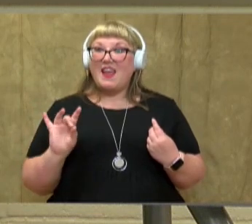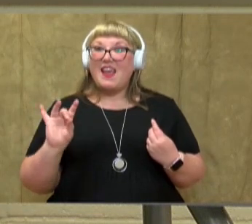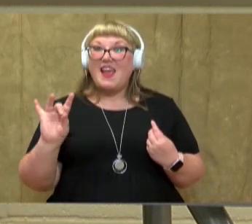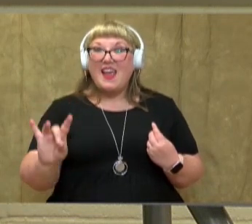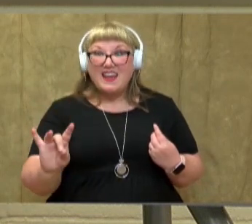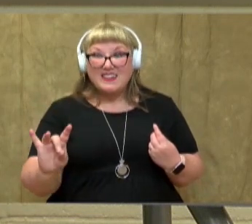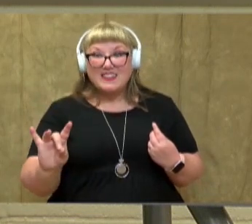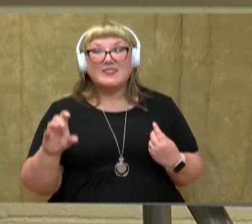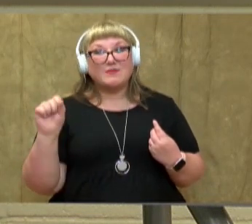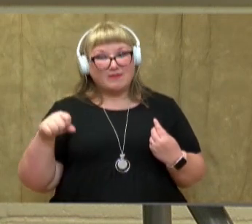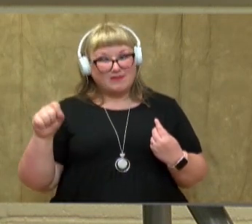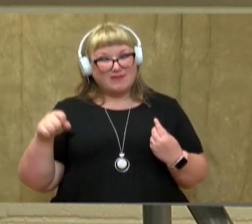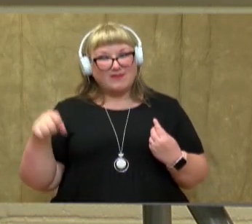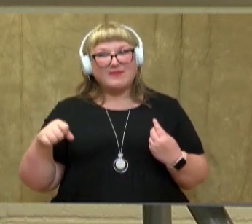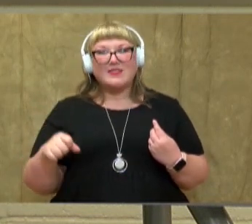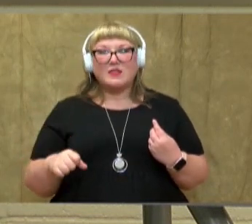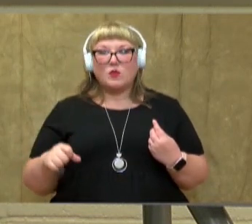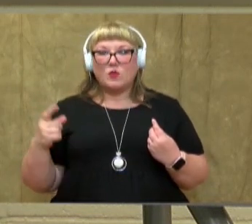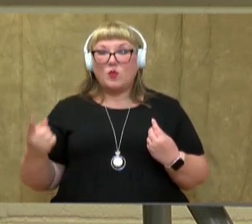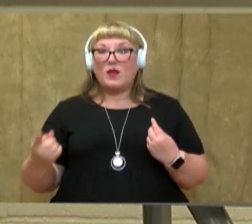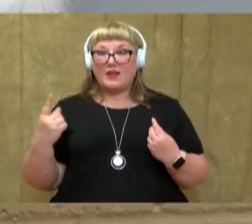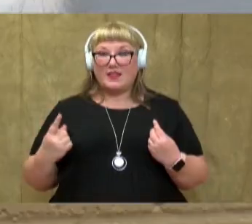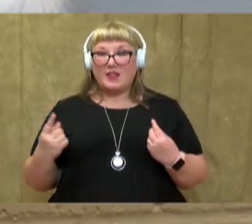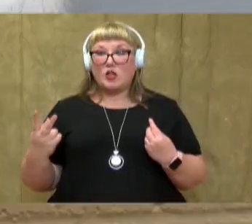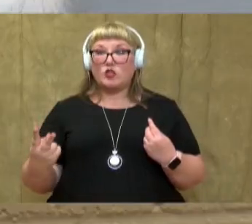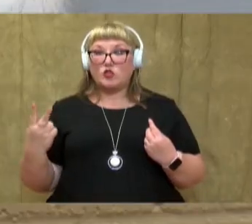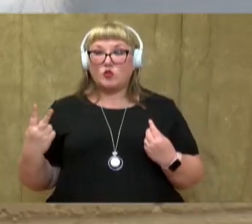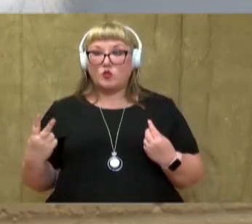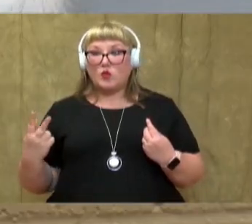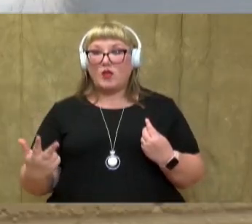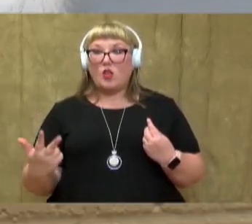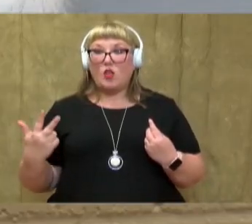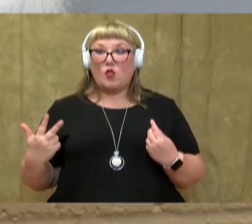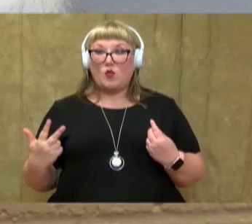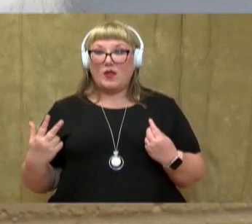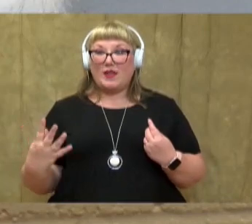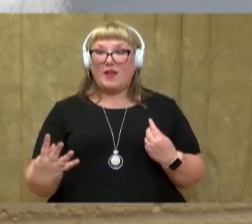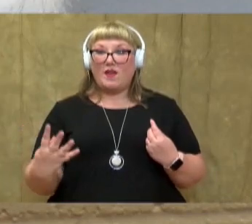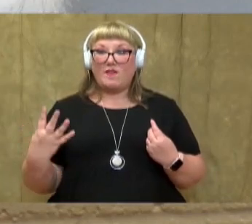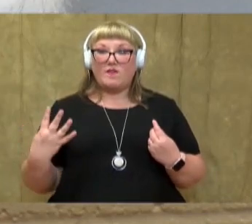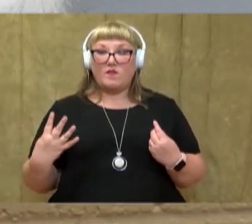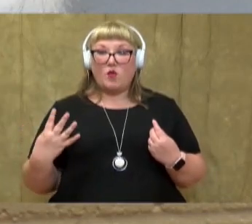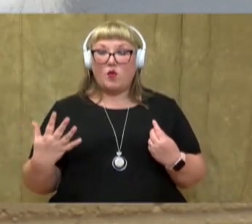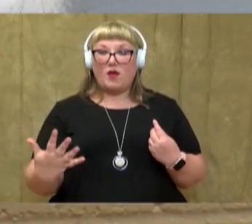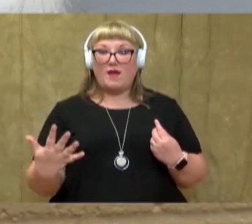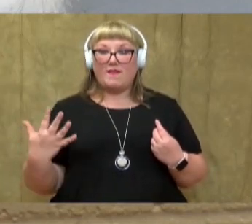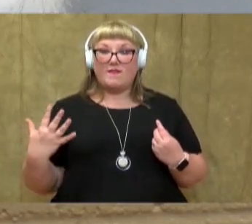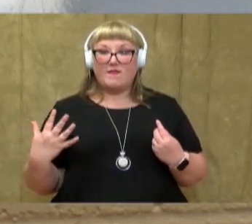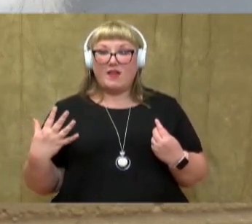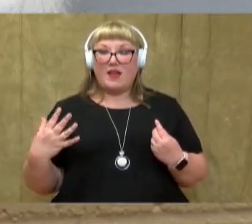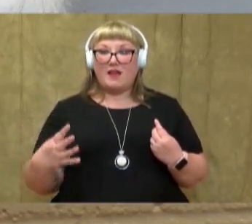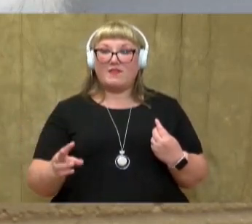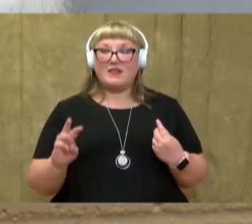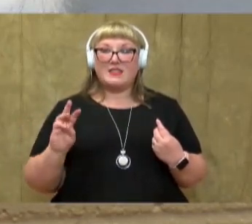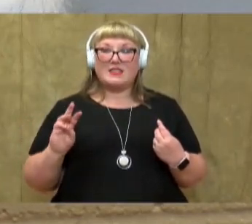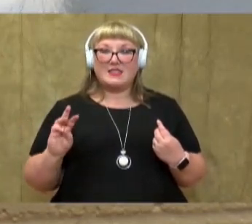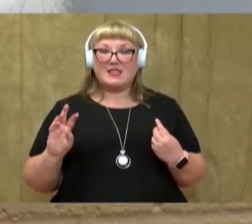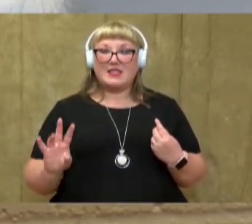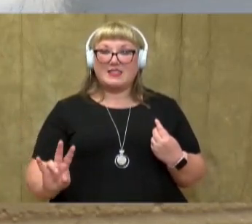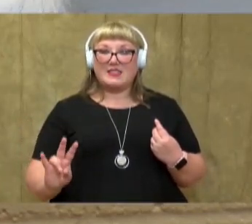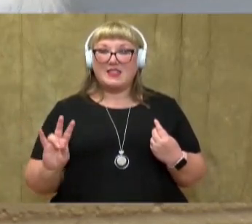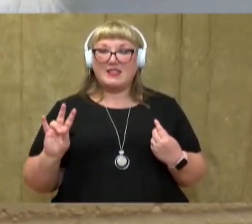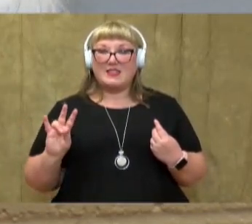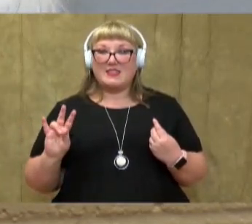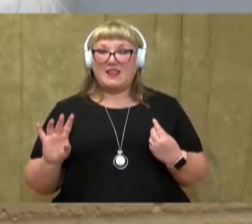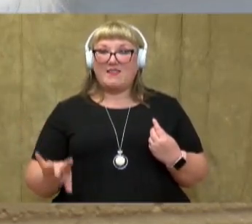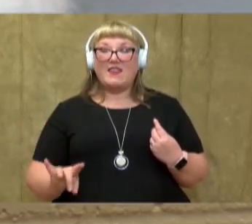seven, 8. That's right. One, two, three, four, five,